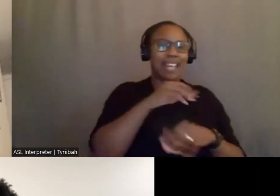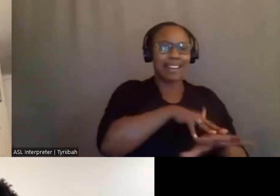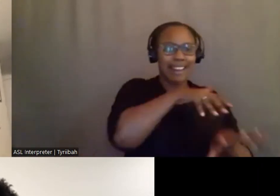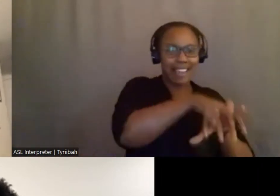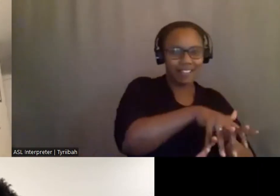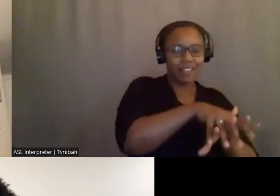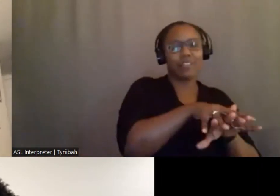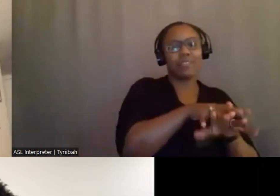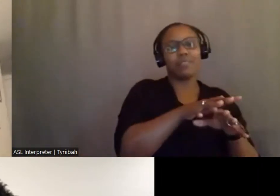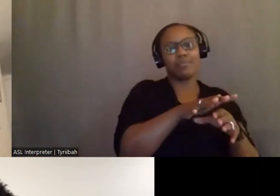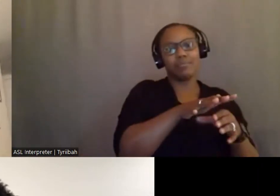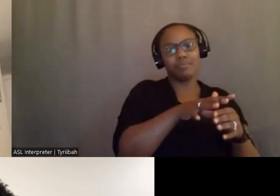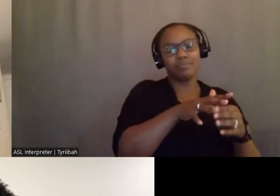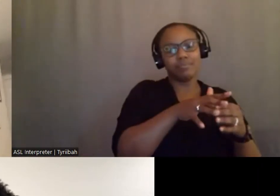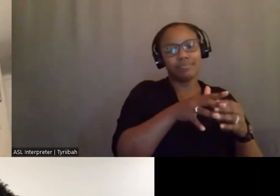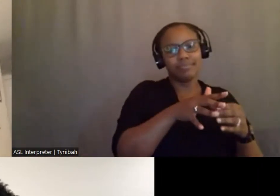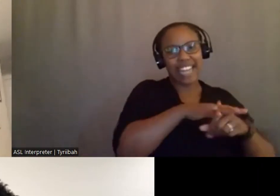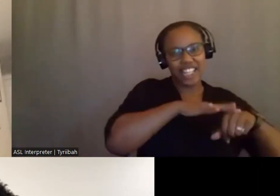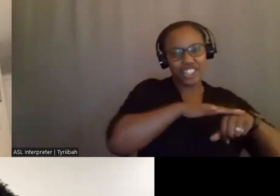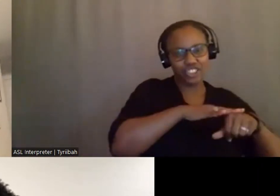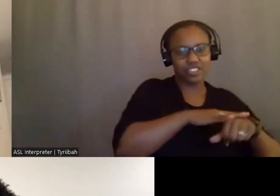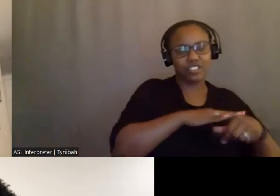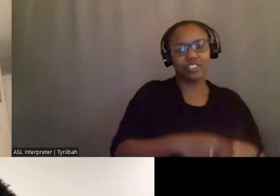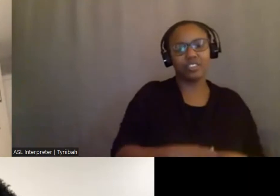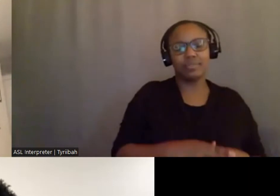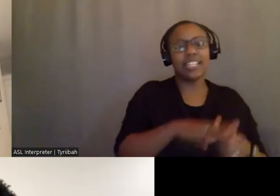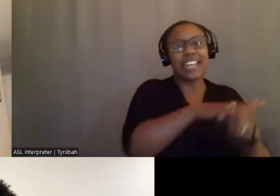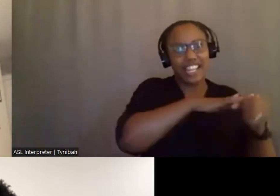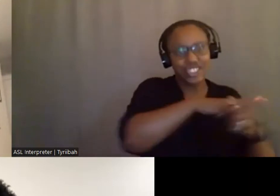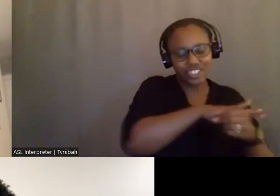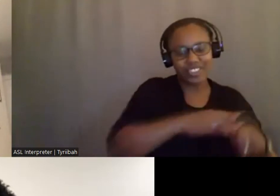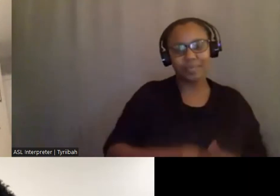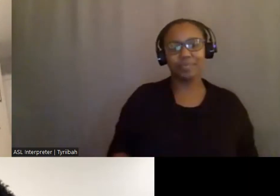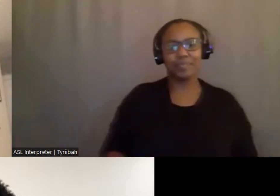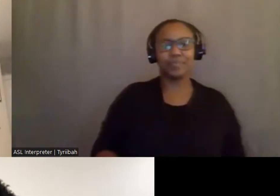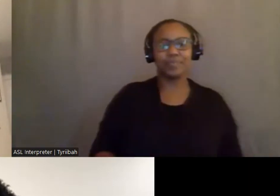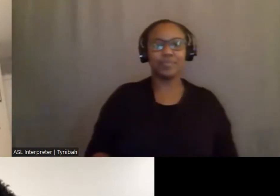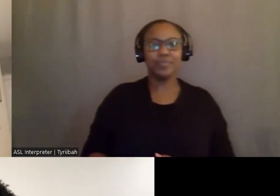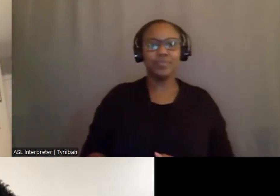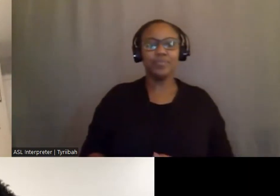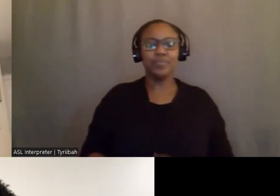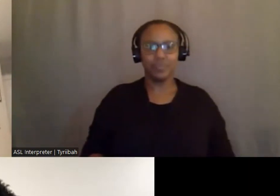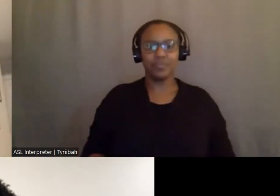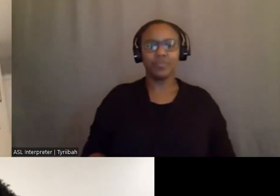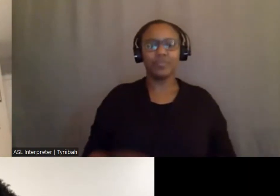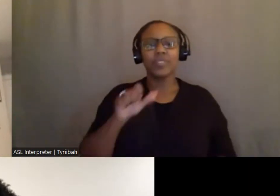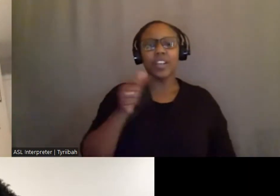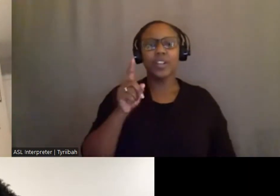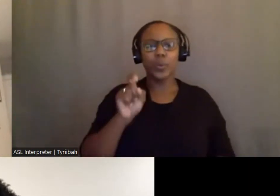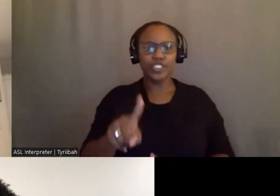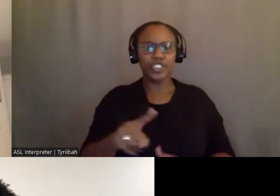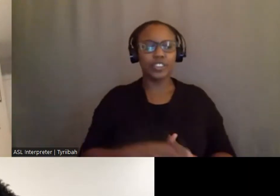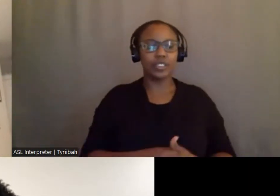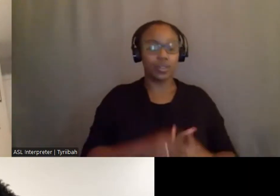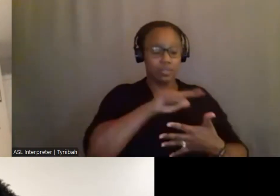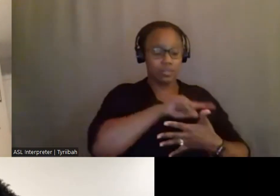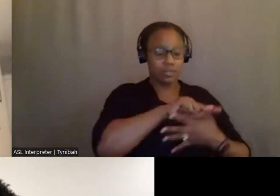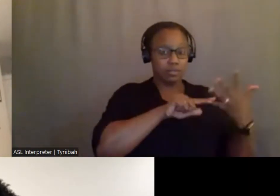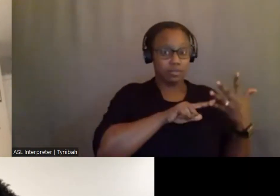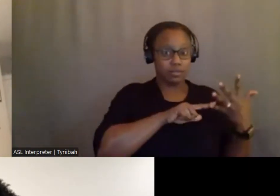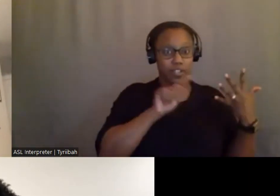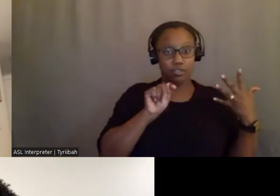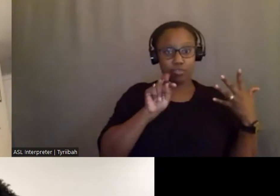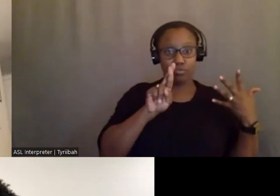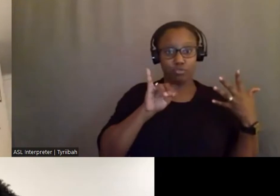And as a follow-up question, Elizabeth asks, was there a resentment towards the five tribes like there was against whites in the South